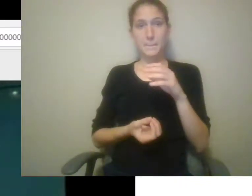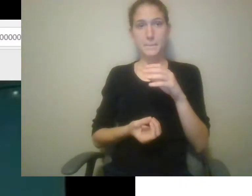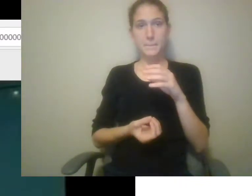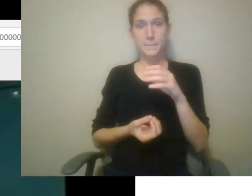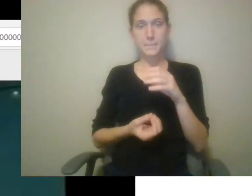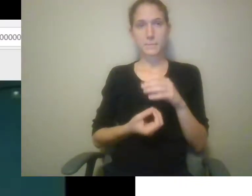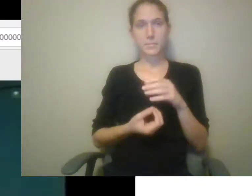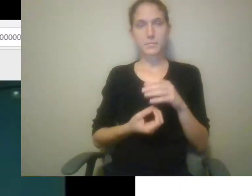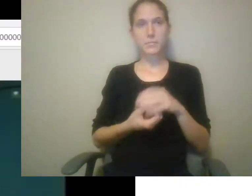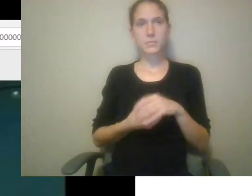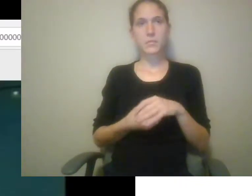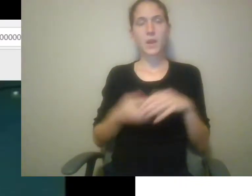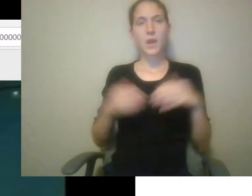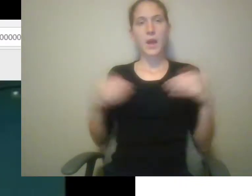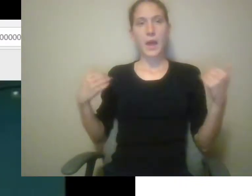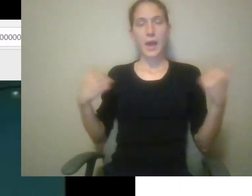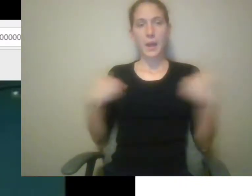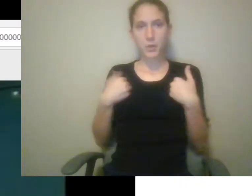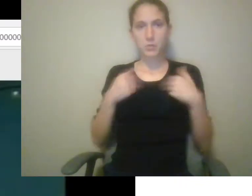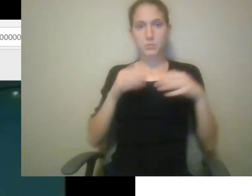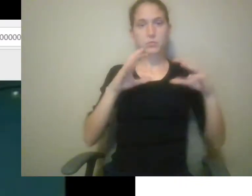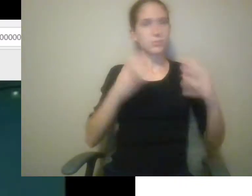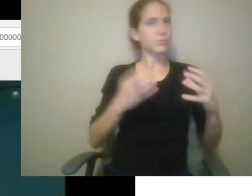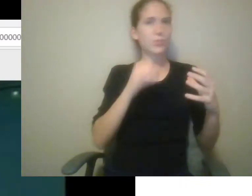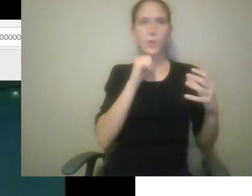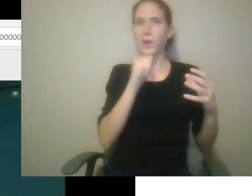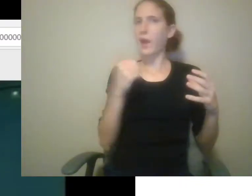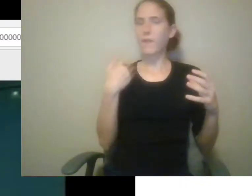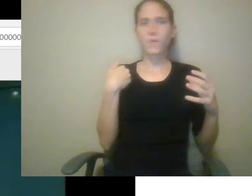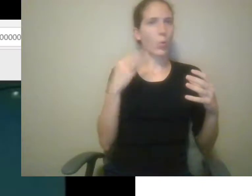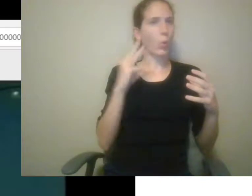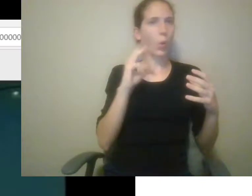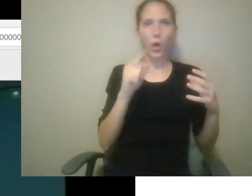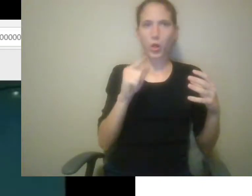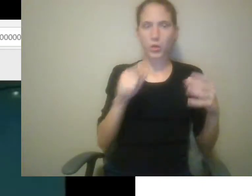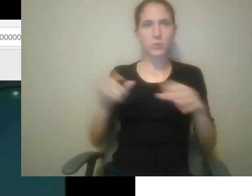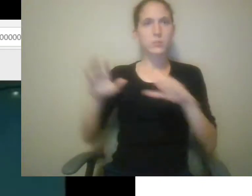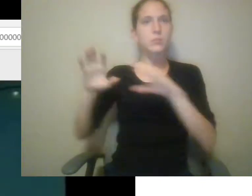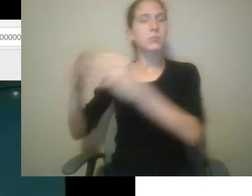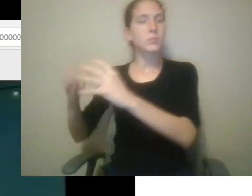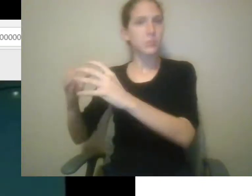And the cell wall is not part of the living cell.